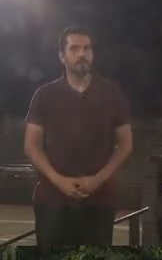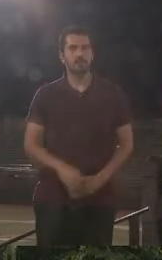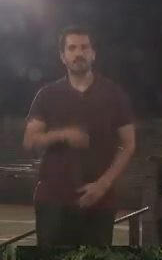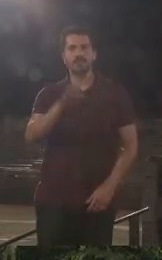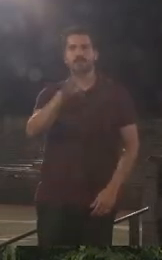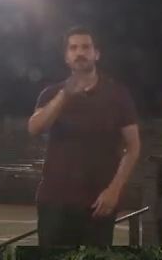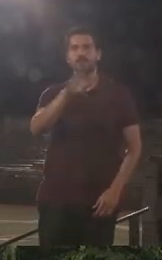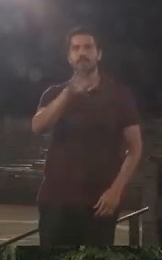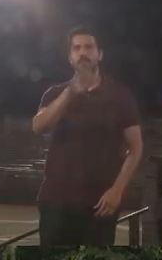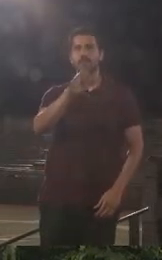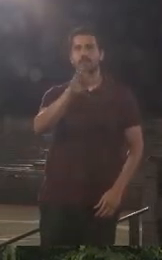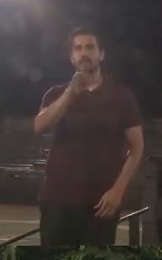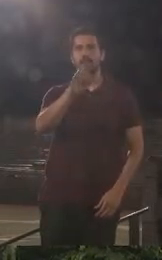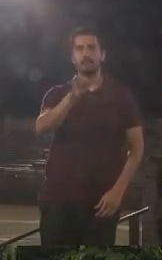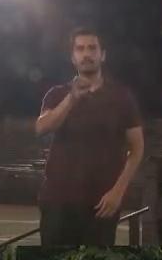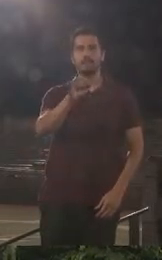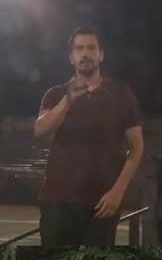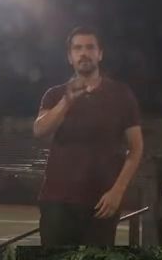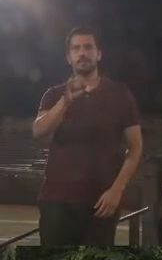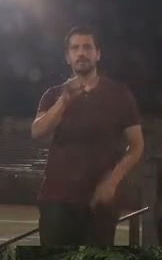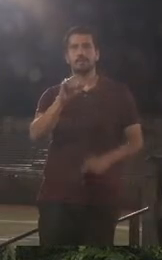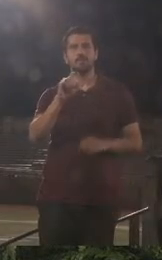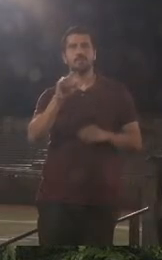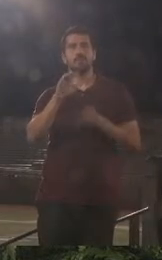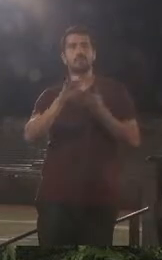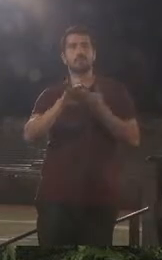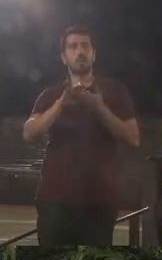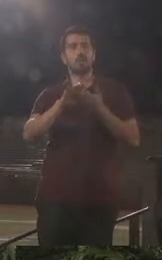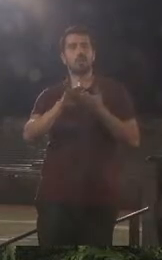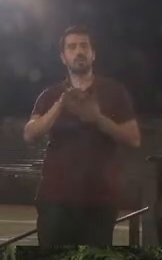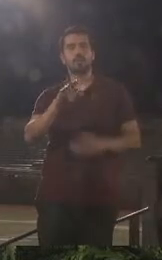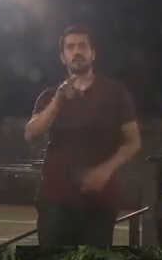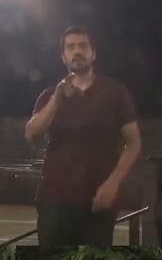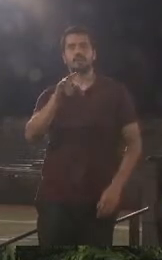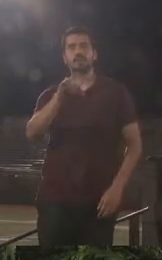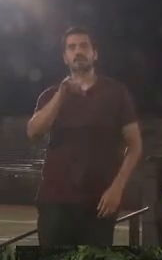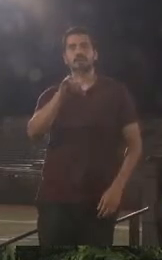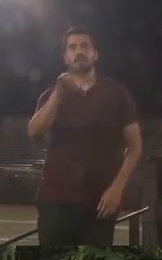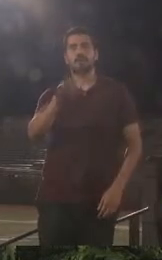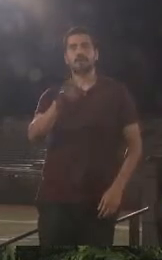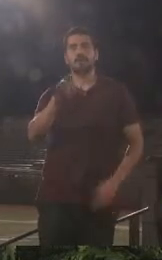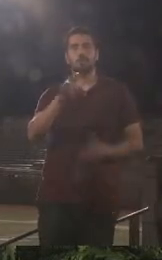Celeste Bella Esquivel will be attending Texas A&M University, San Antonio.